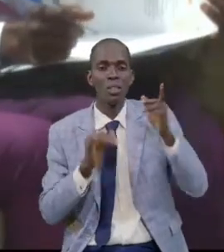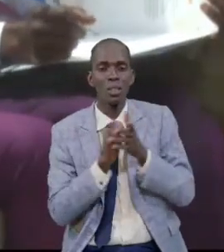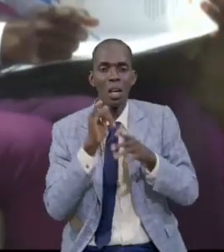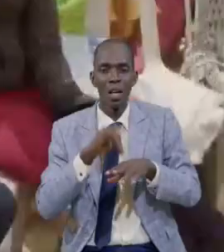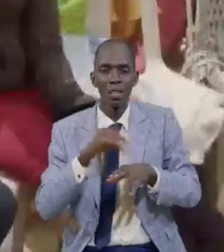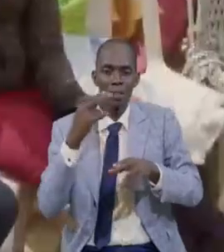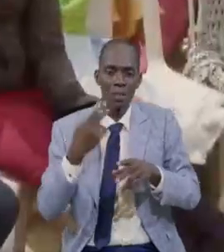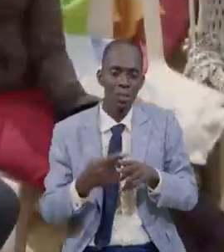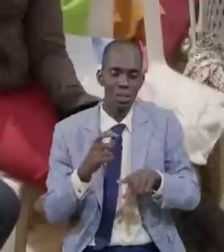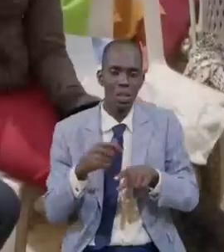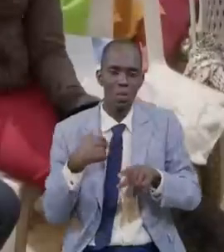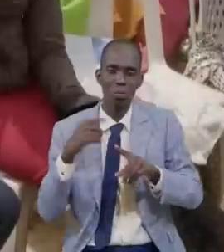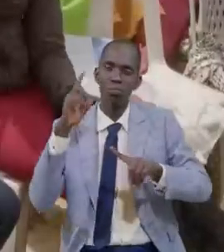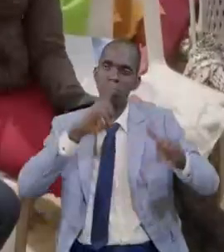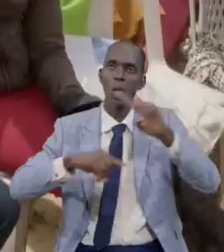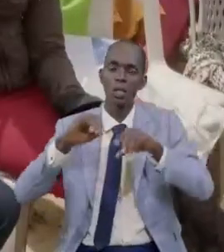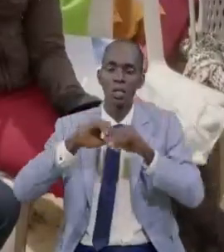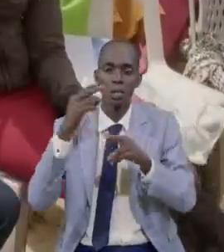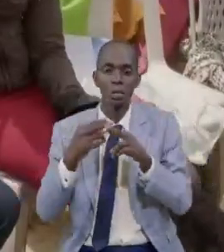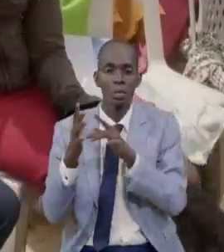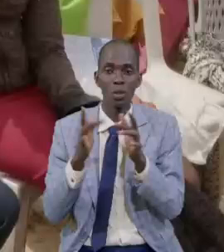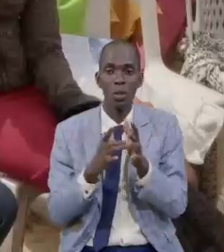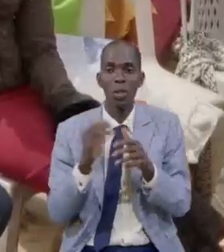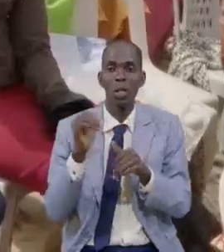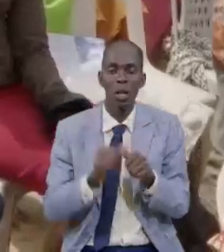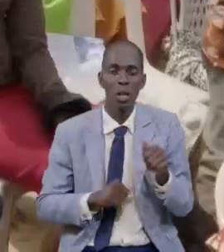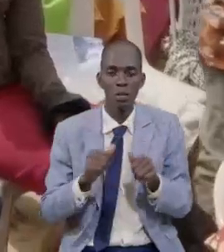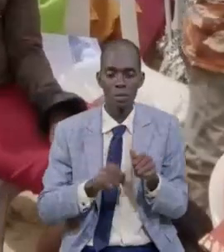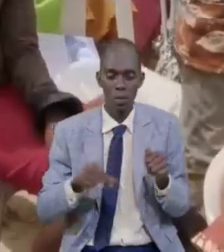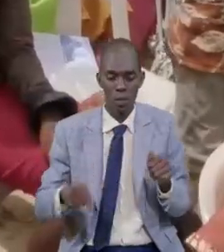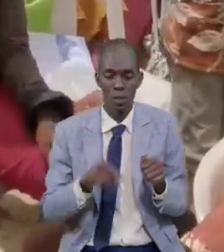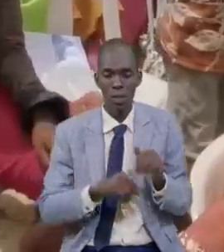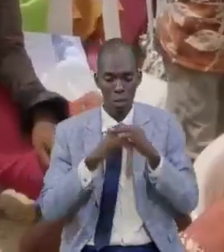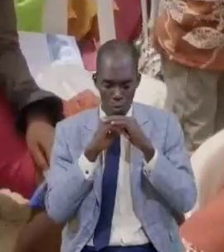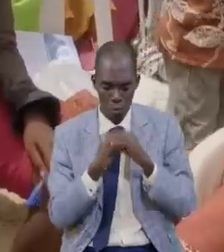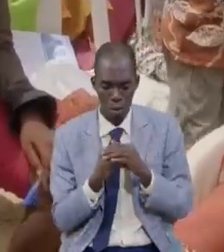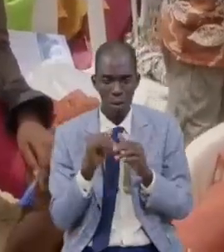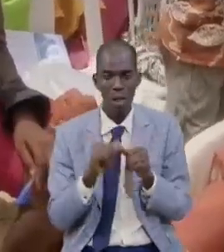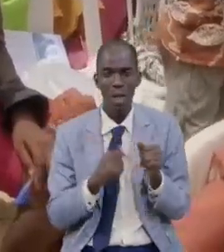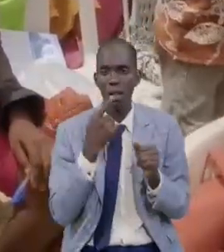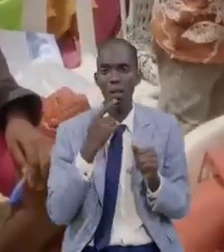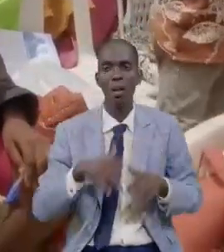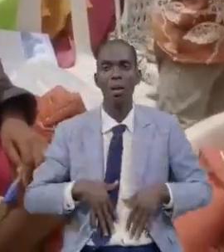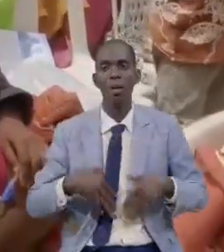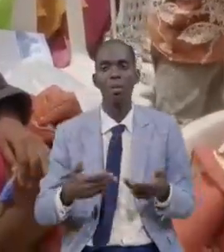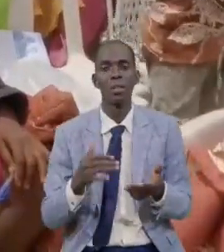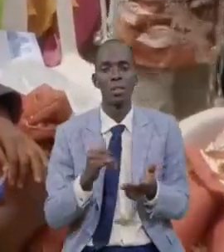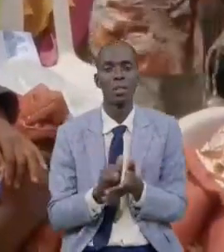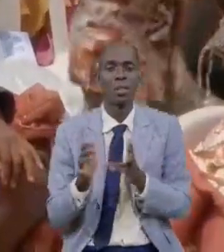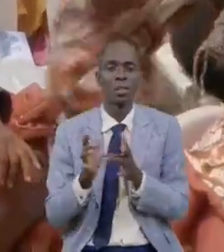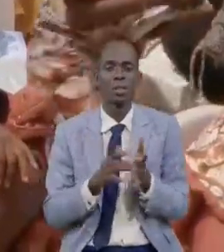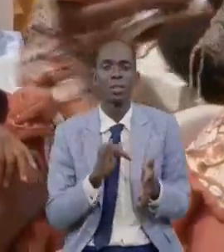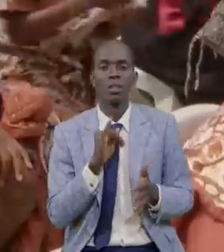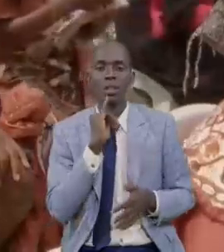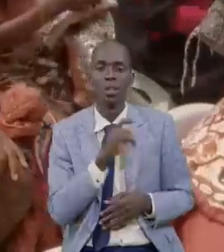bow and every tongue will confess that Jesus is Lord to the glory